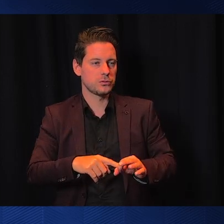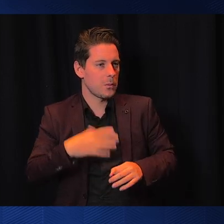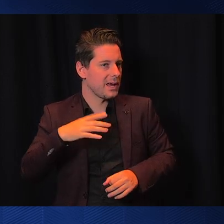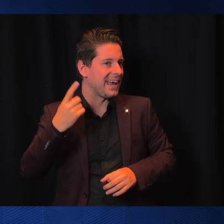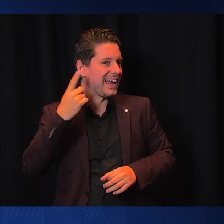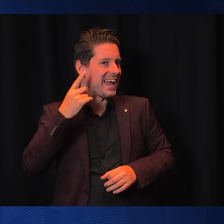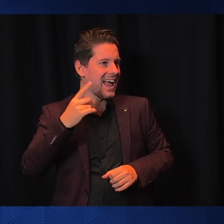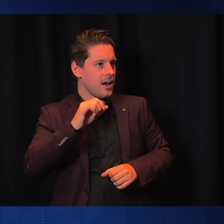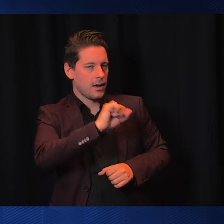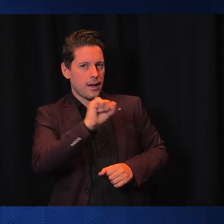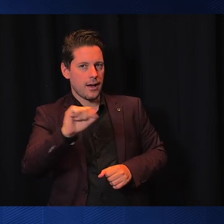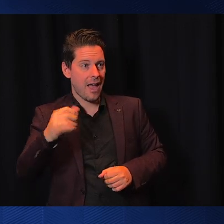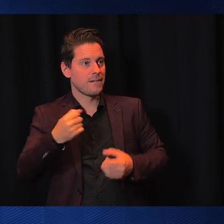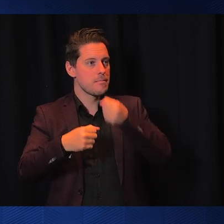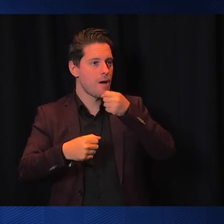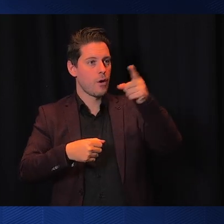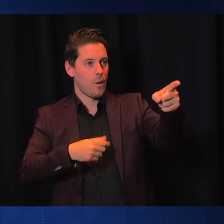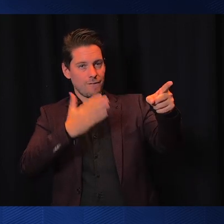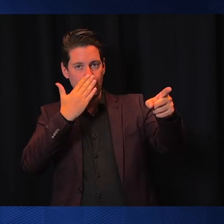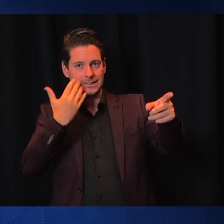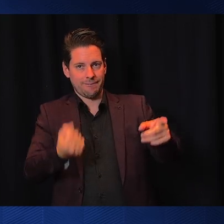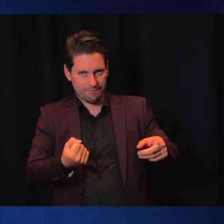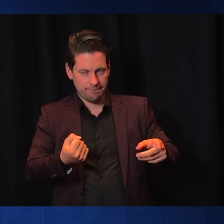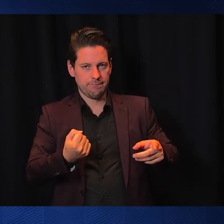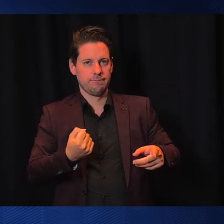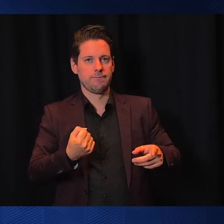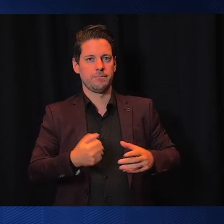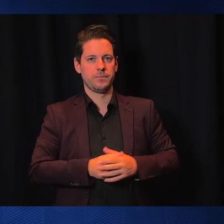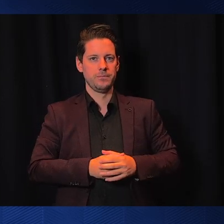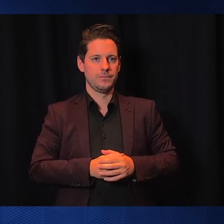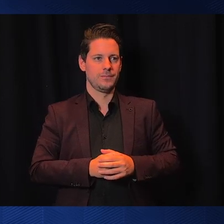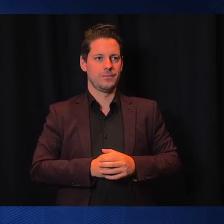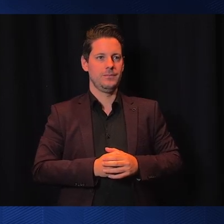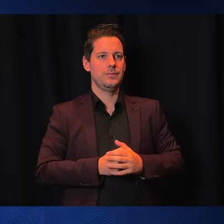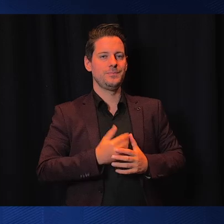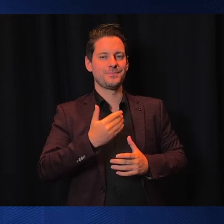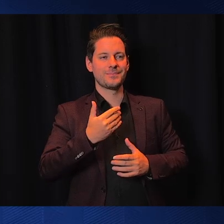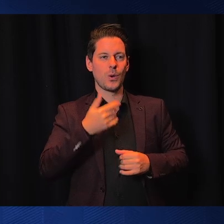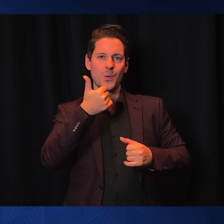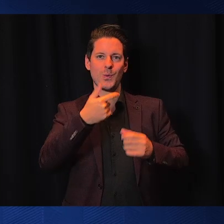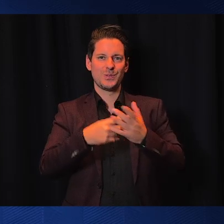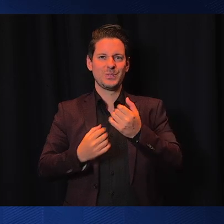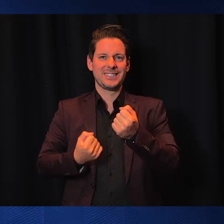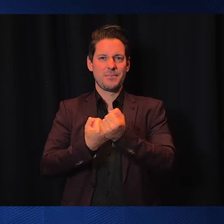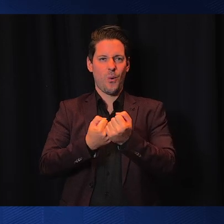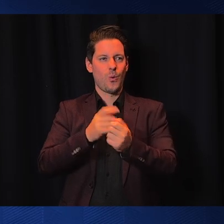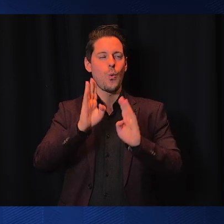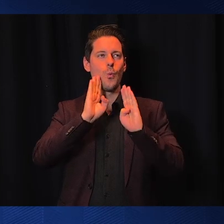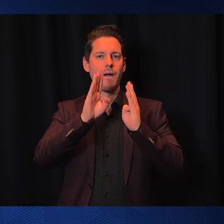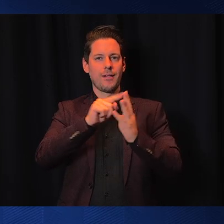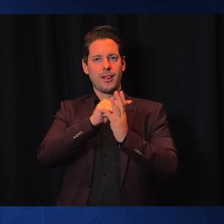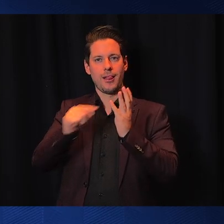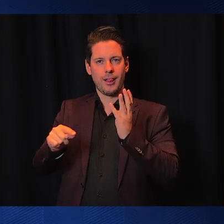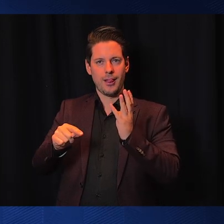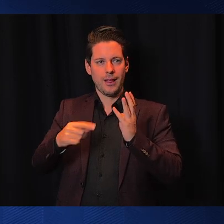some people. There's a microphone just here. And I think in particular it's a lovely way to show your support for the wonderful panelists is to be able to